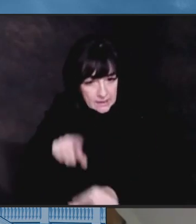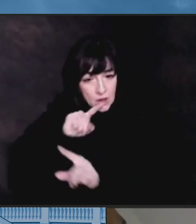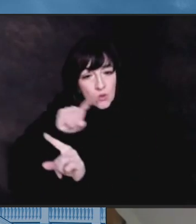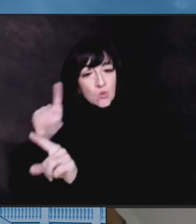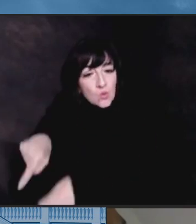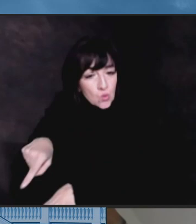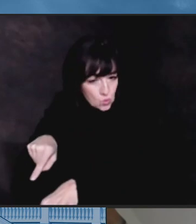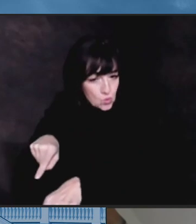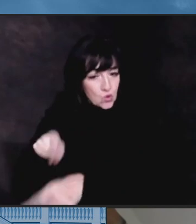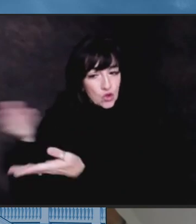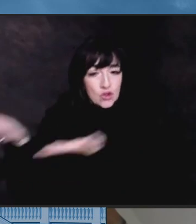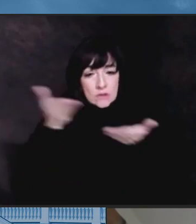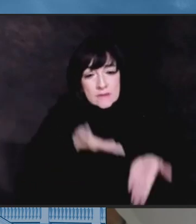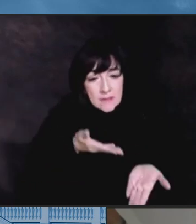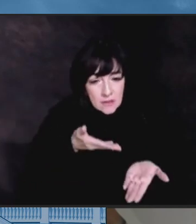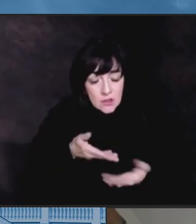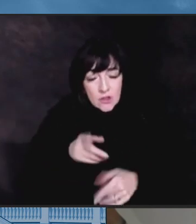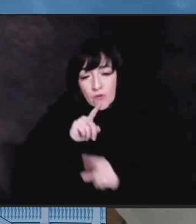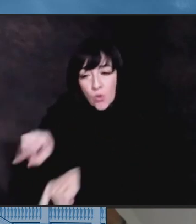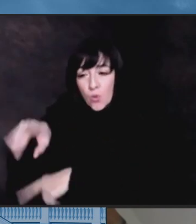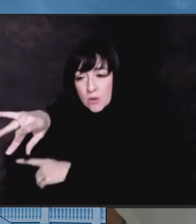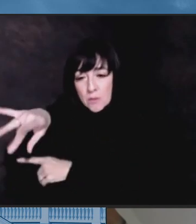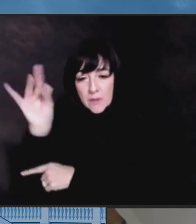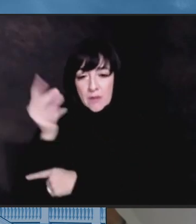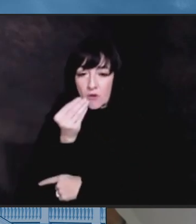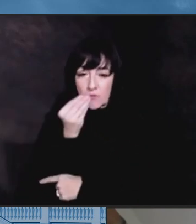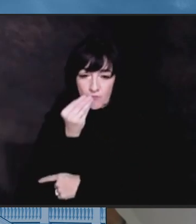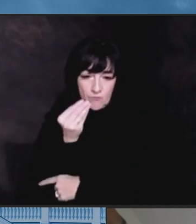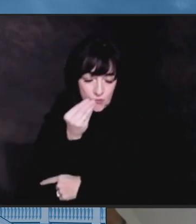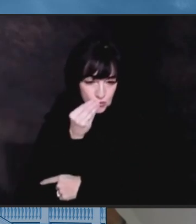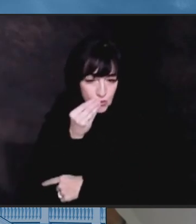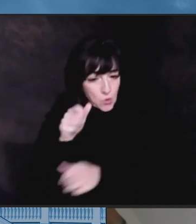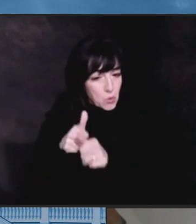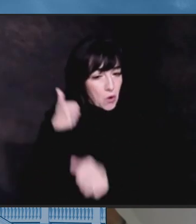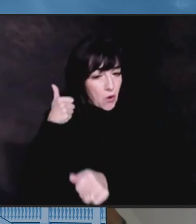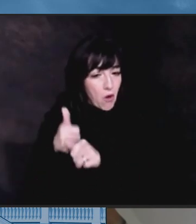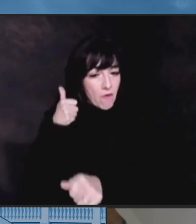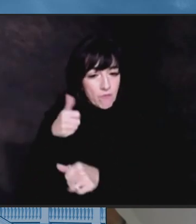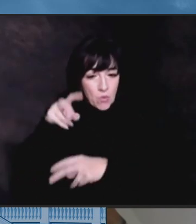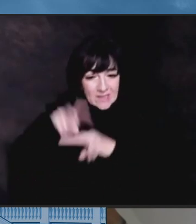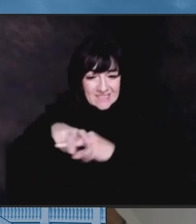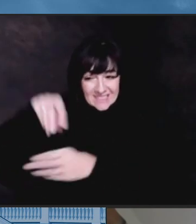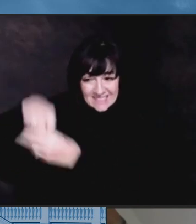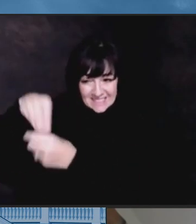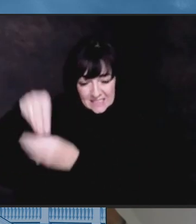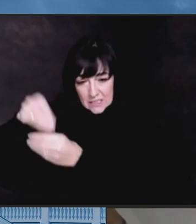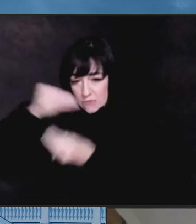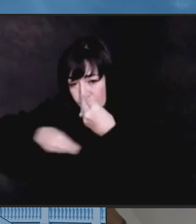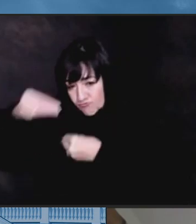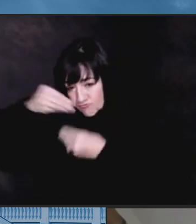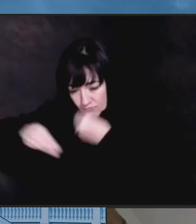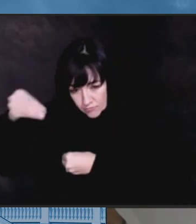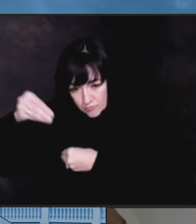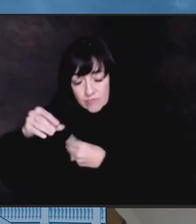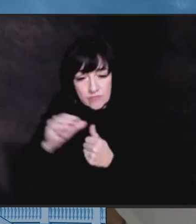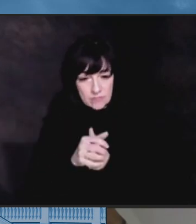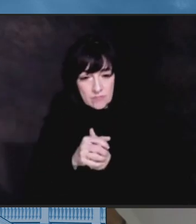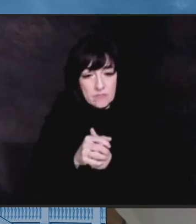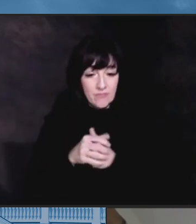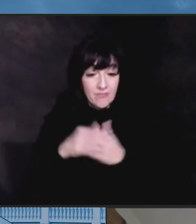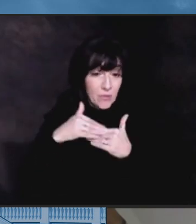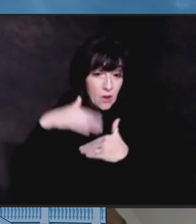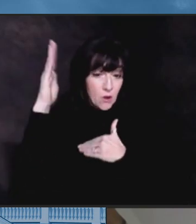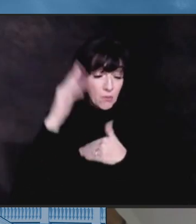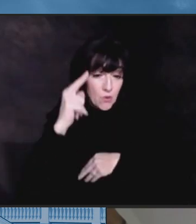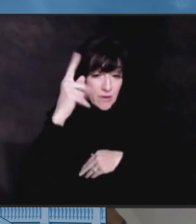please go to your favorite restaurant and help them keep alive with revenue from your purchases. More than half of the